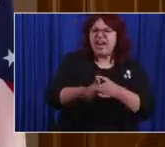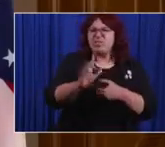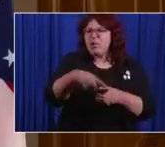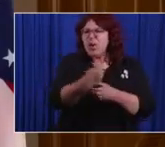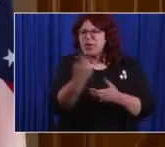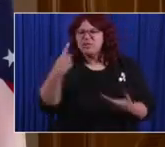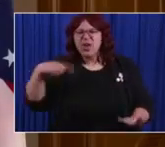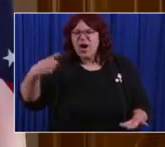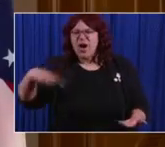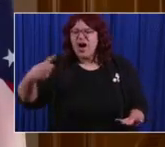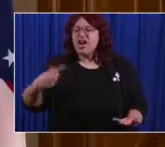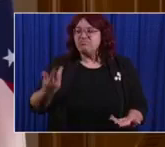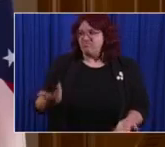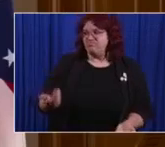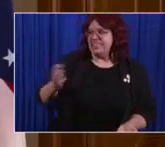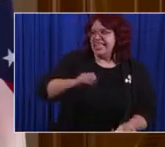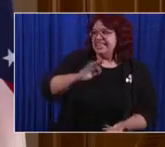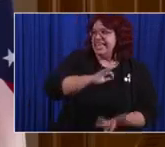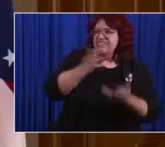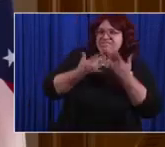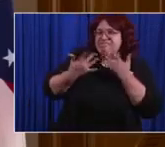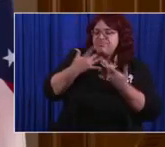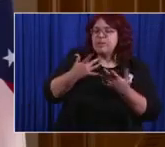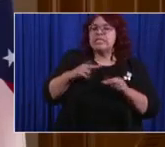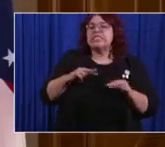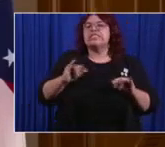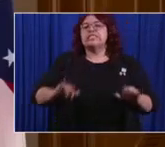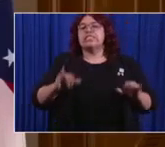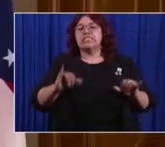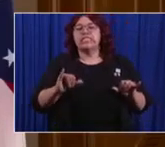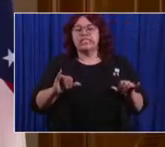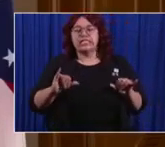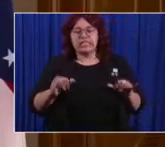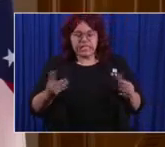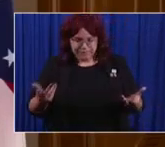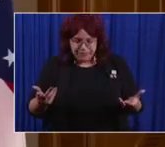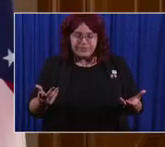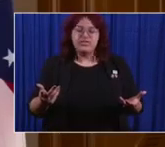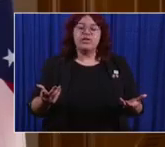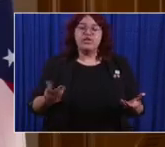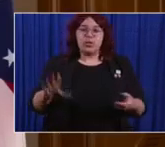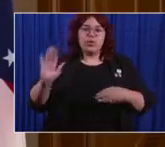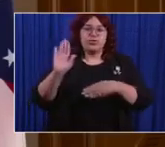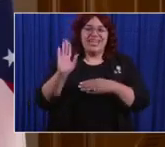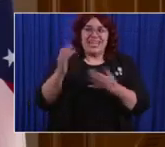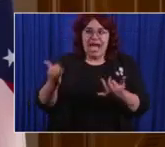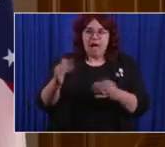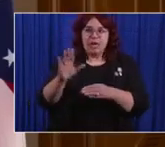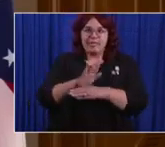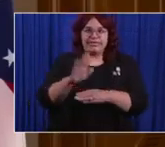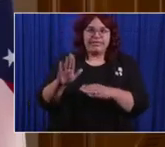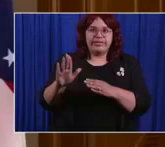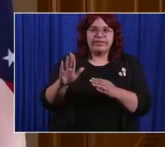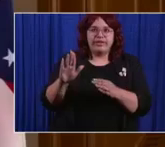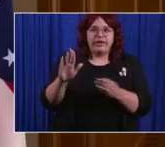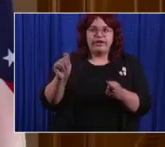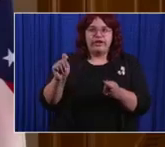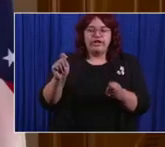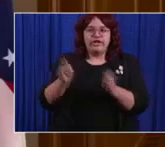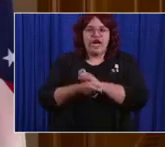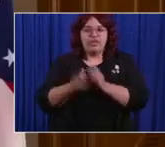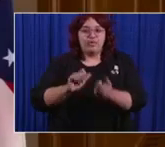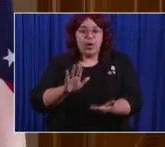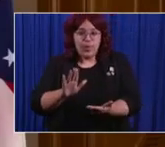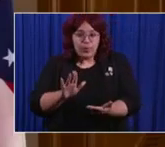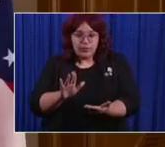are all business decisions that are being made. And it's one thing if that's taking place in a normal market, but when